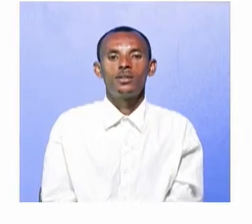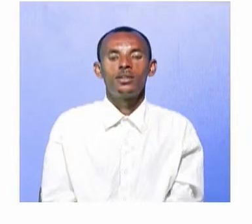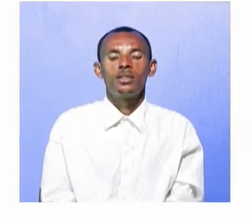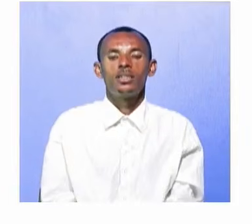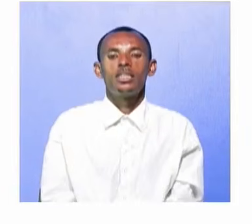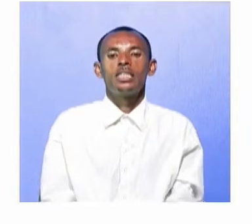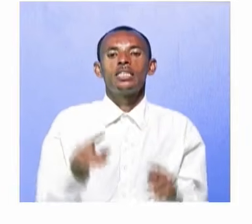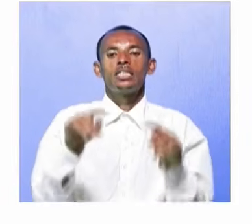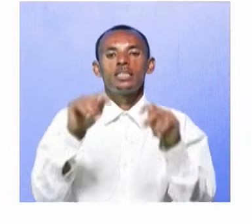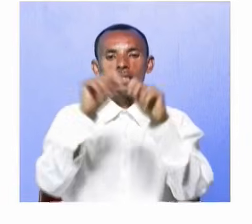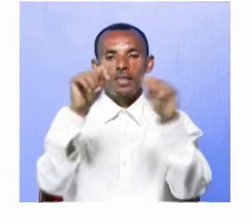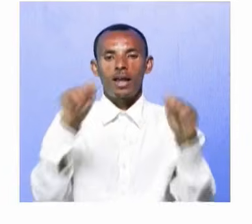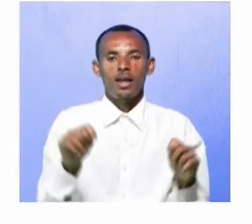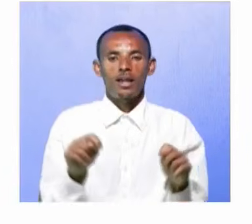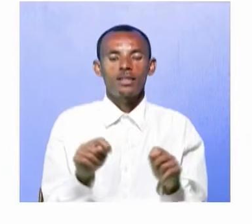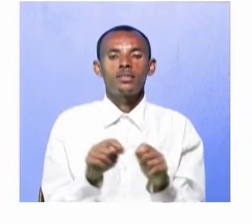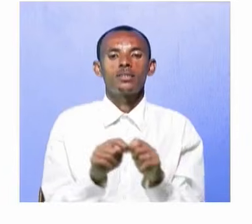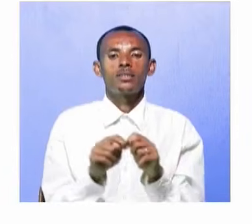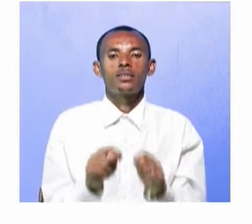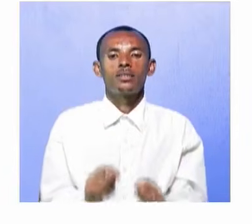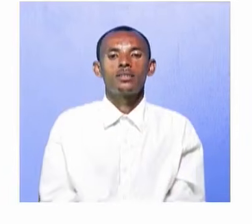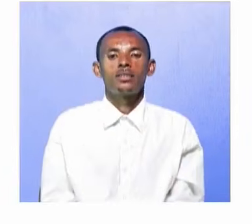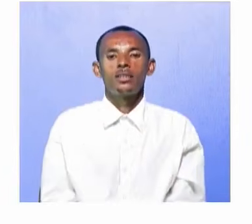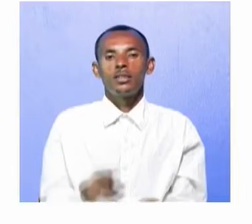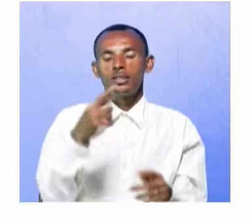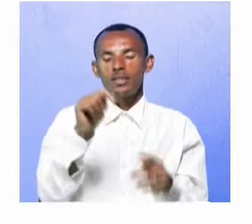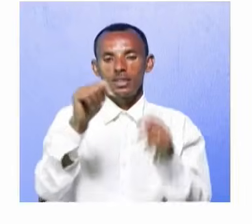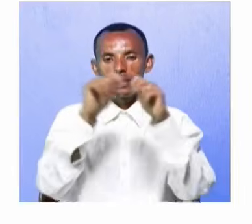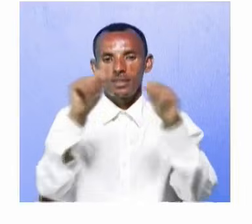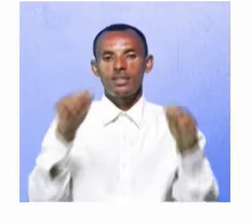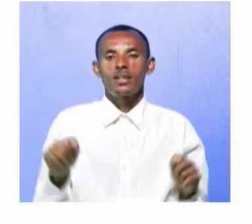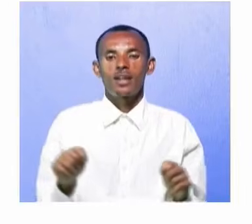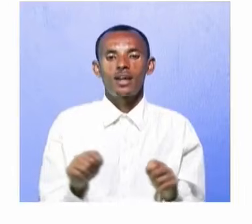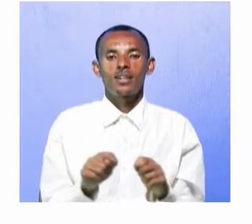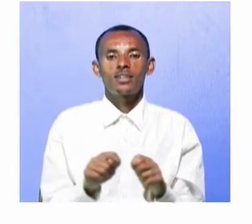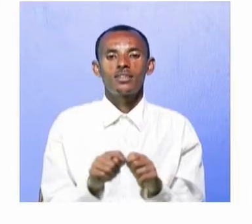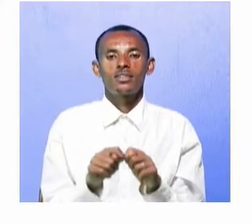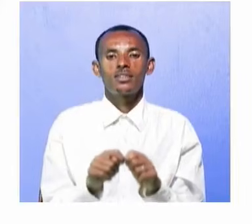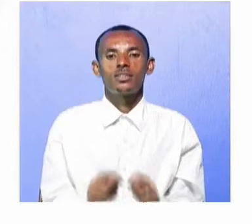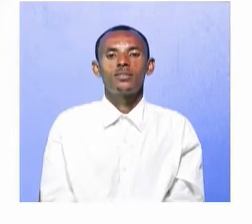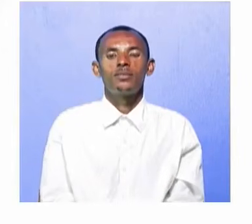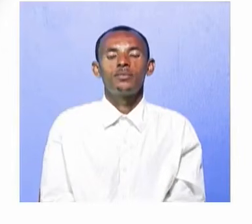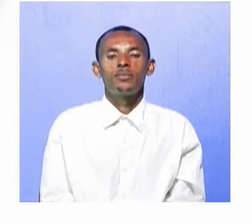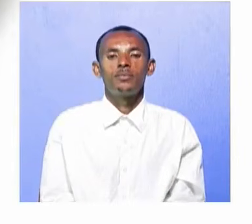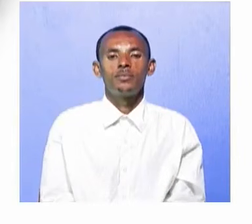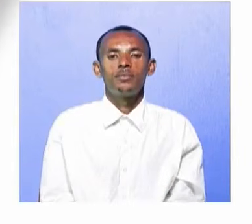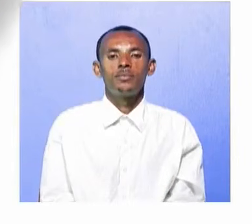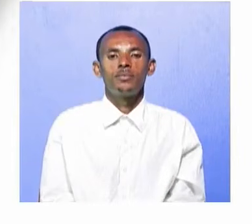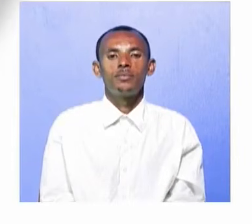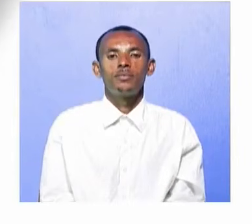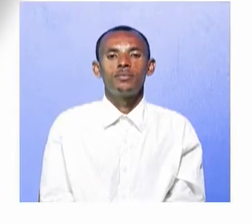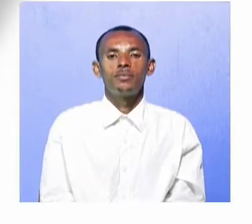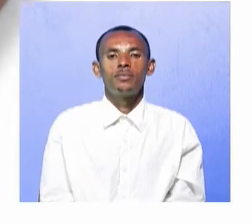the triangles, the triangles